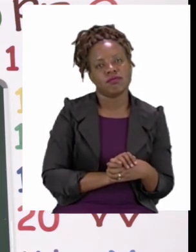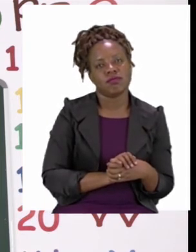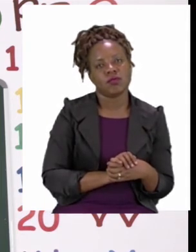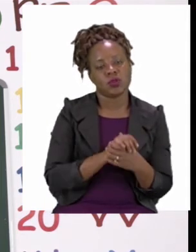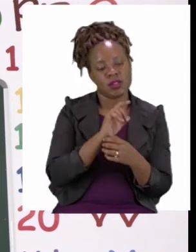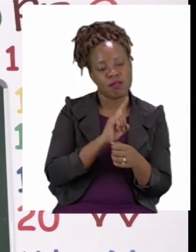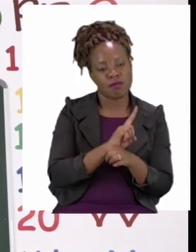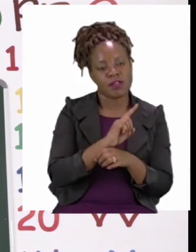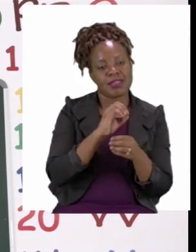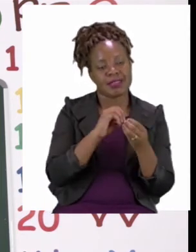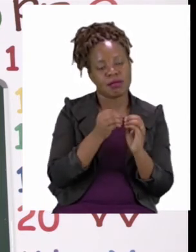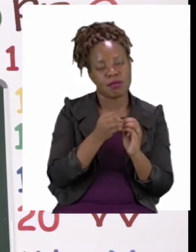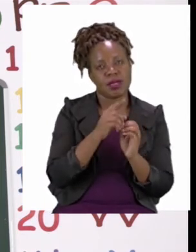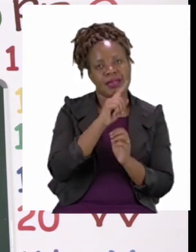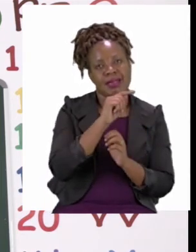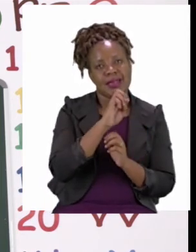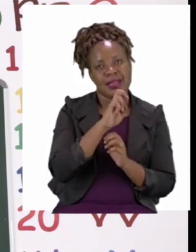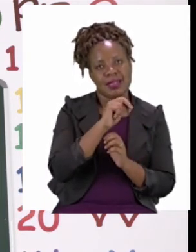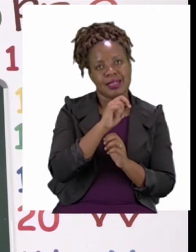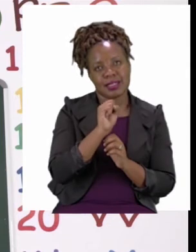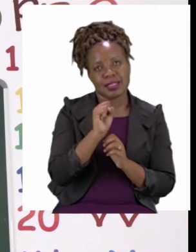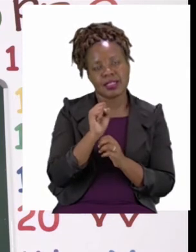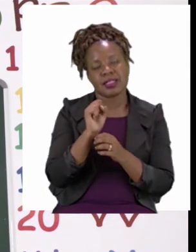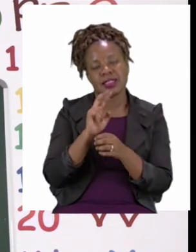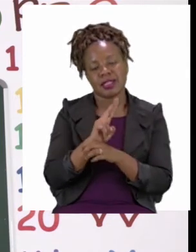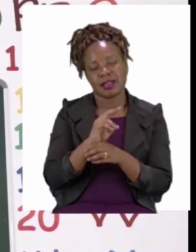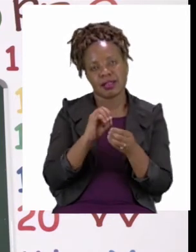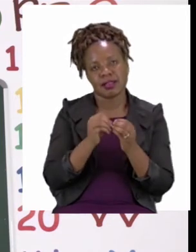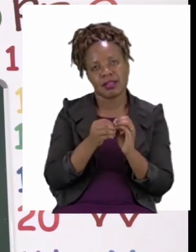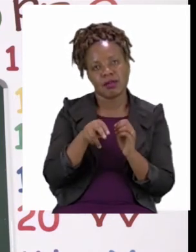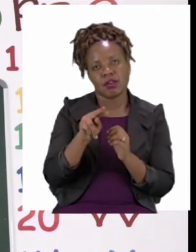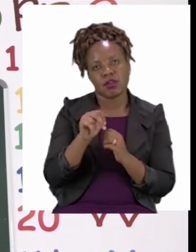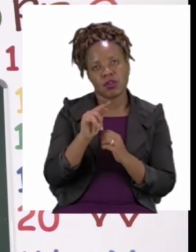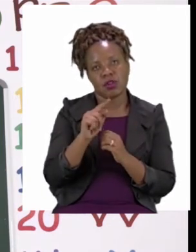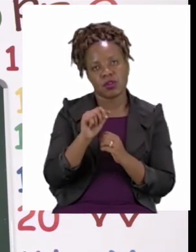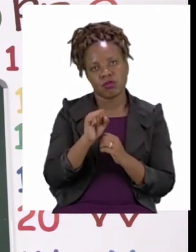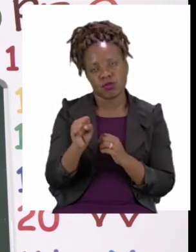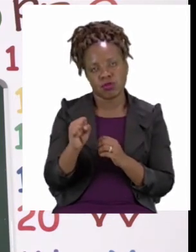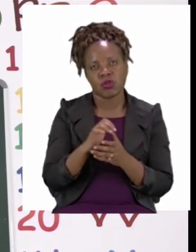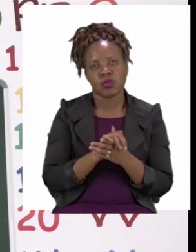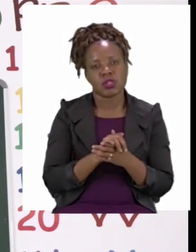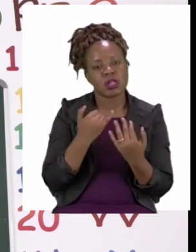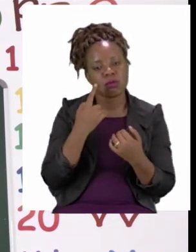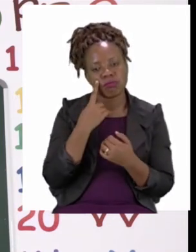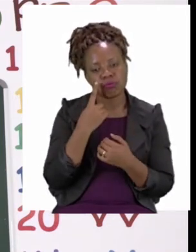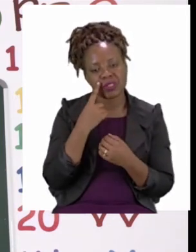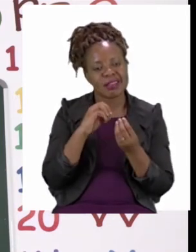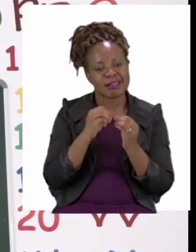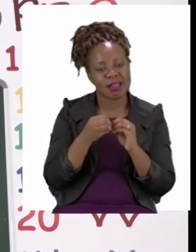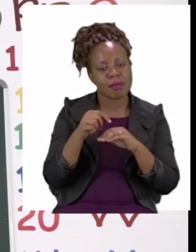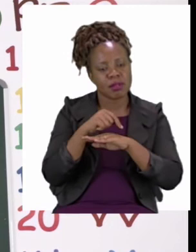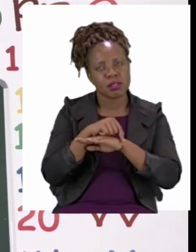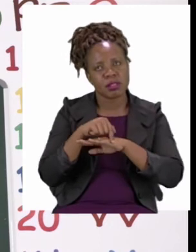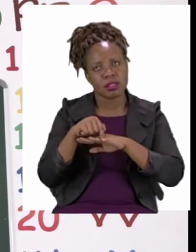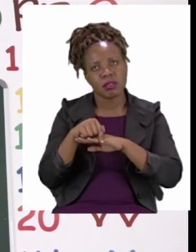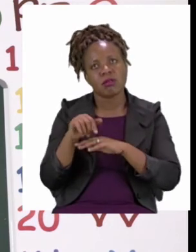then we try and find the underlined digit. In this case, the underlined digit is the second